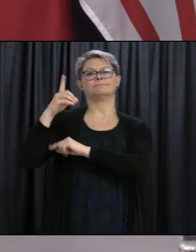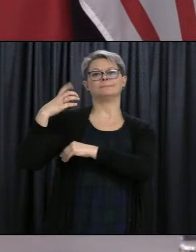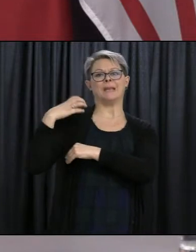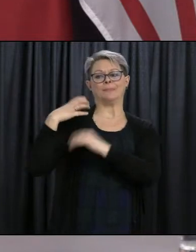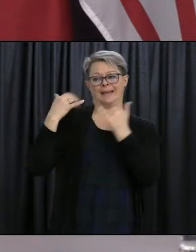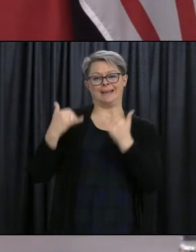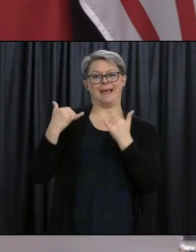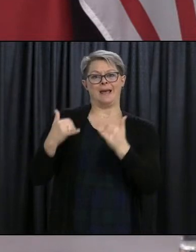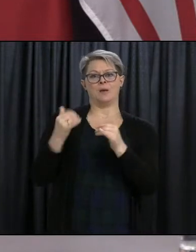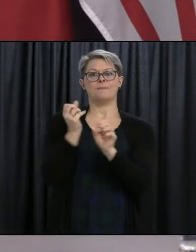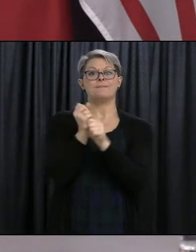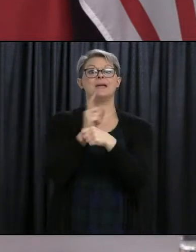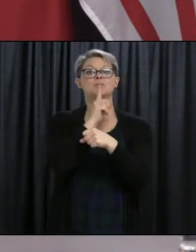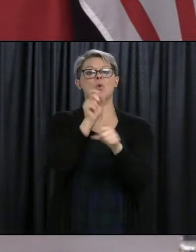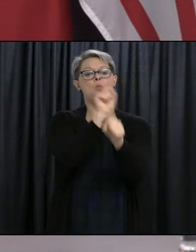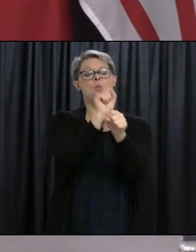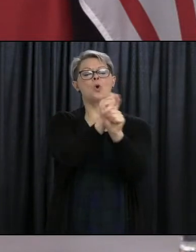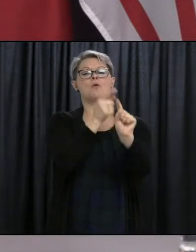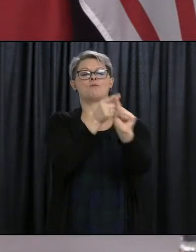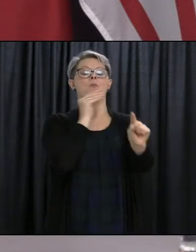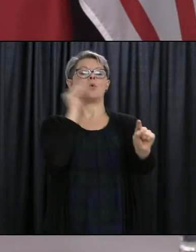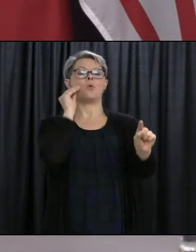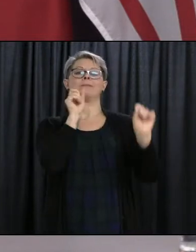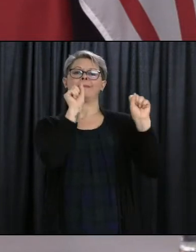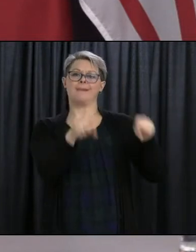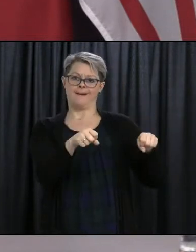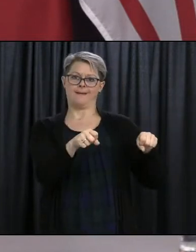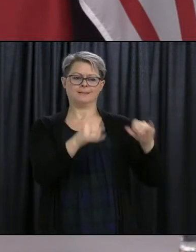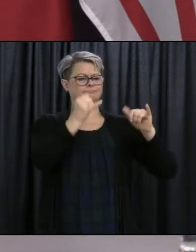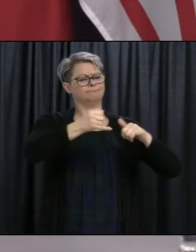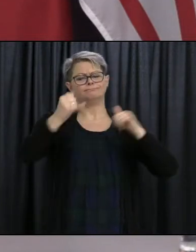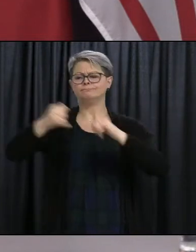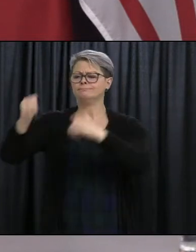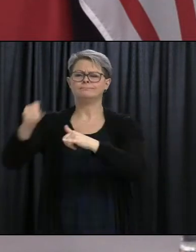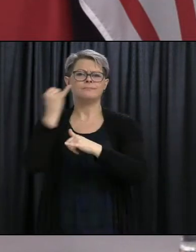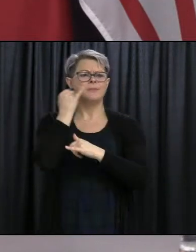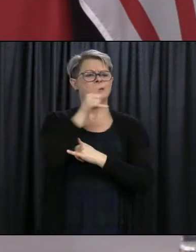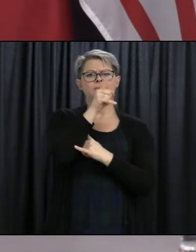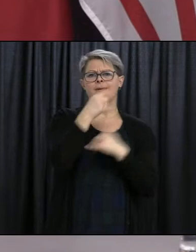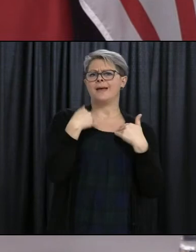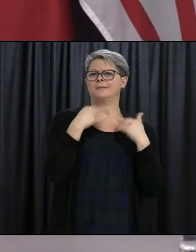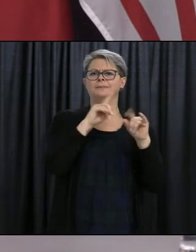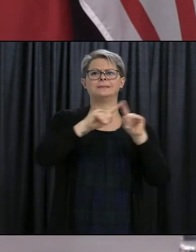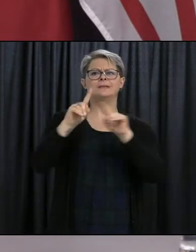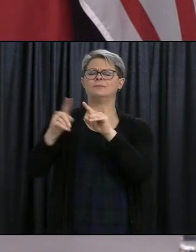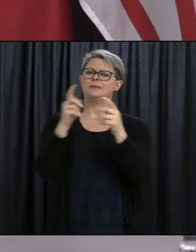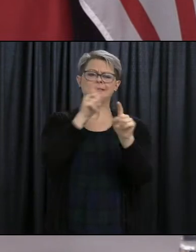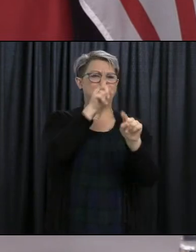home plans are in place and individual circumstances are met.